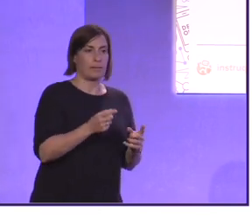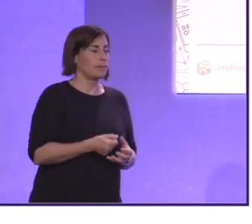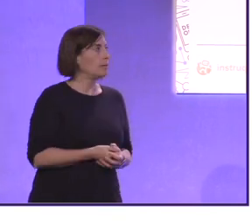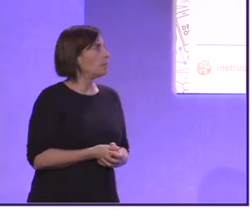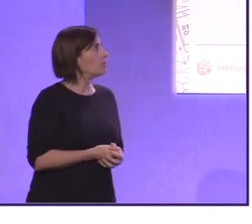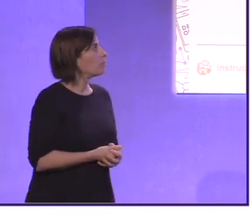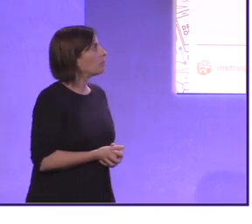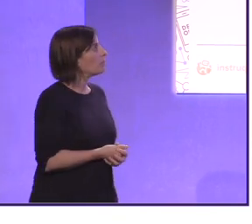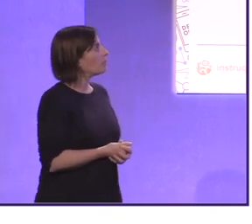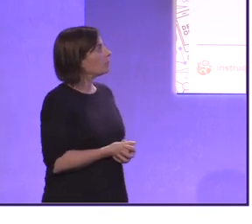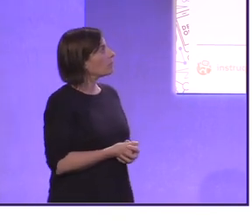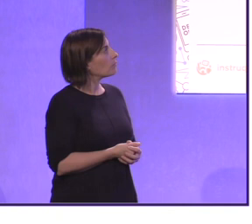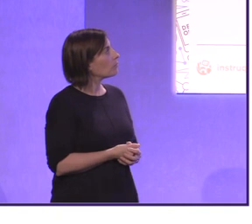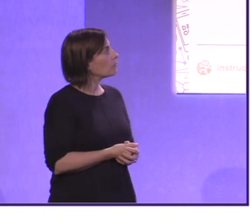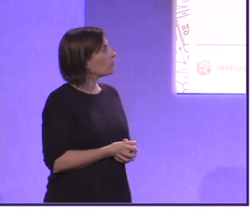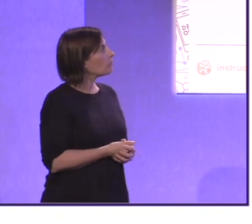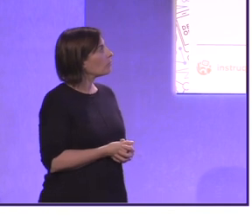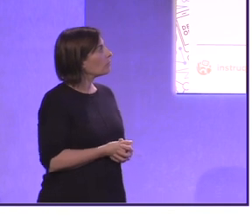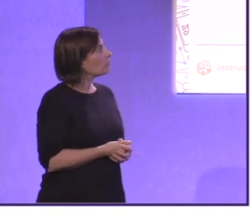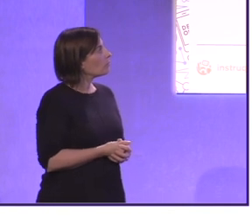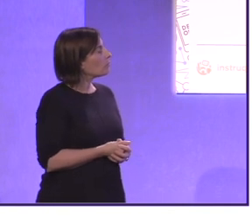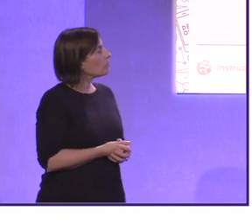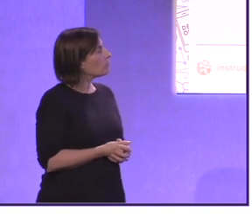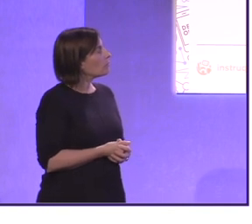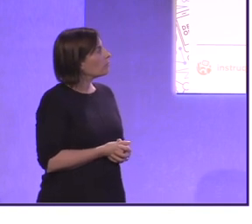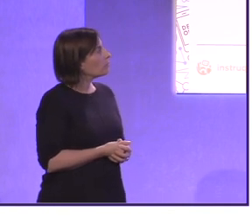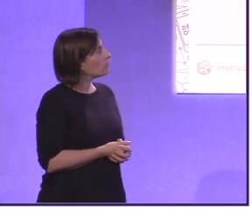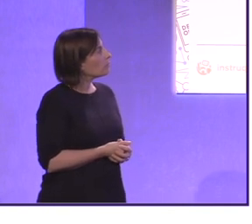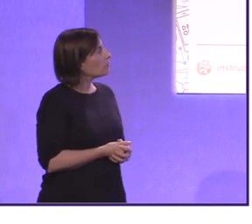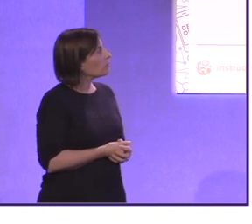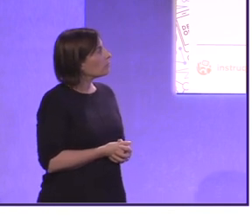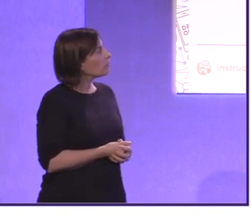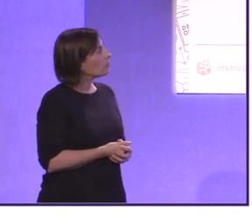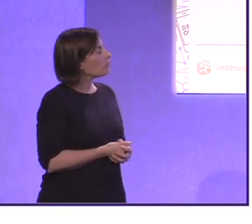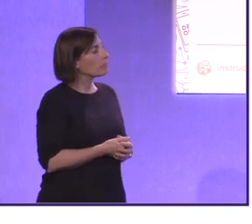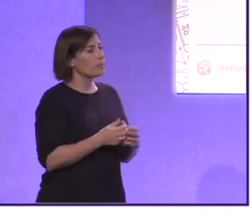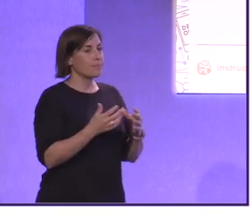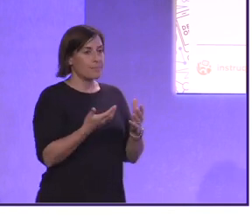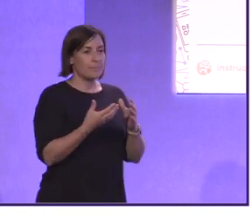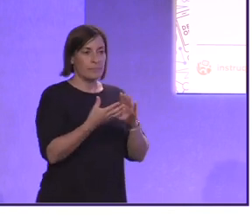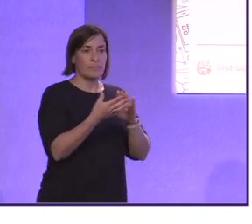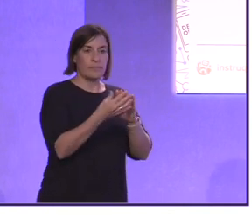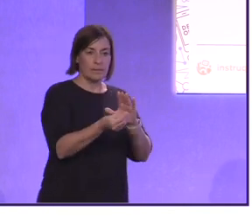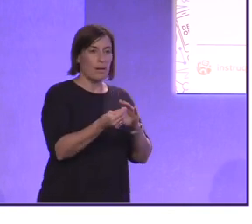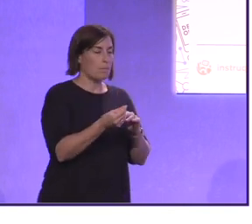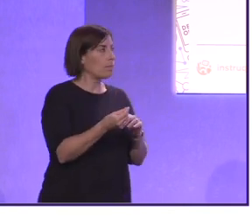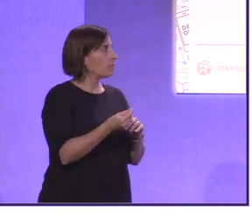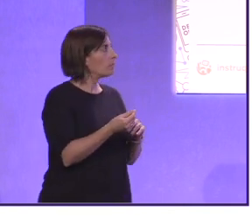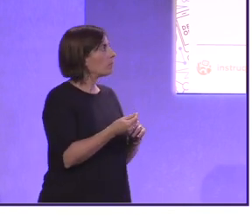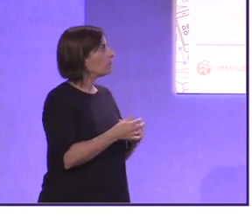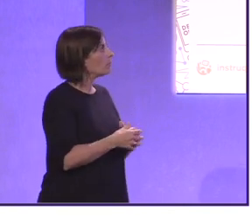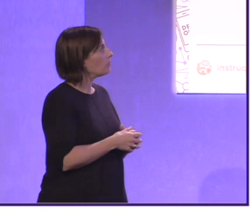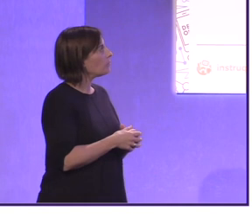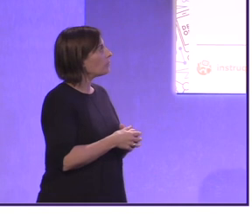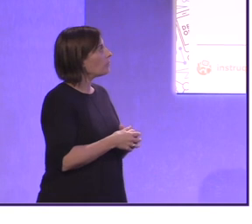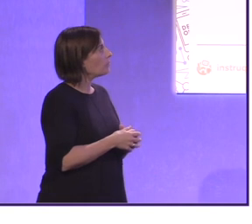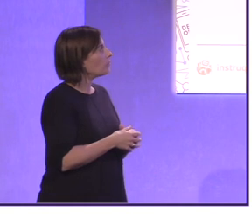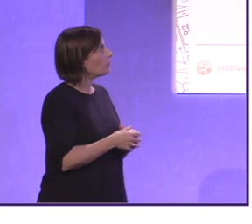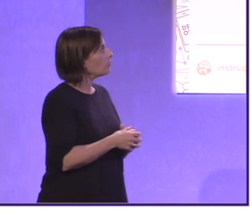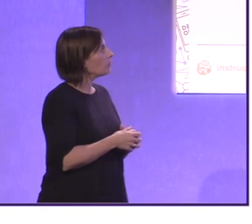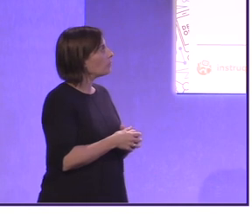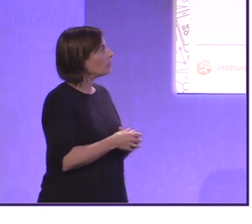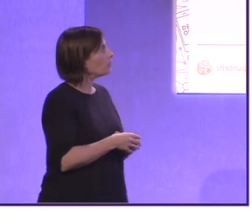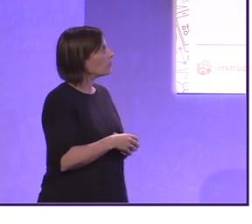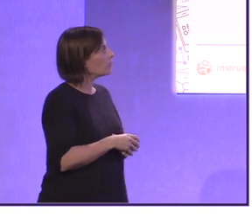So maybe to bring this down to some examples. So we're mixing here two briefs from two clients just to make it more